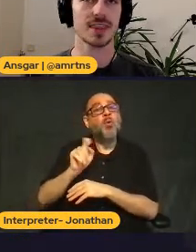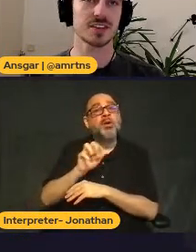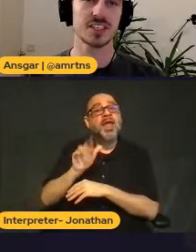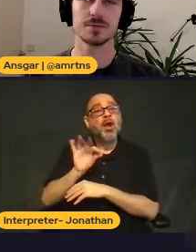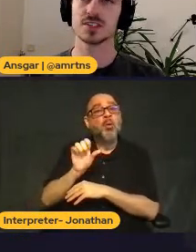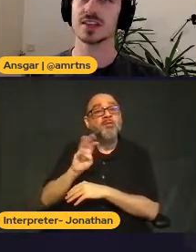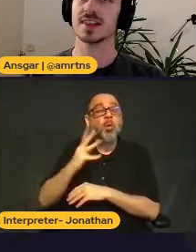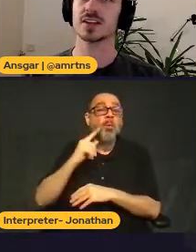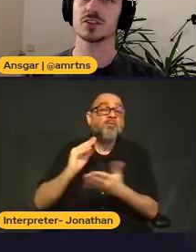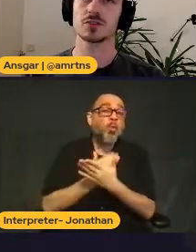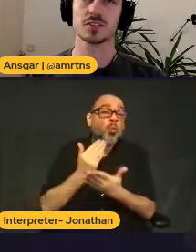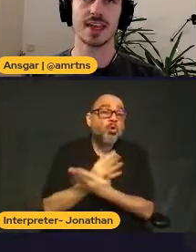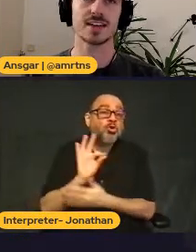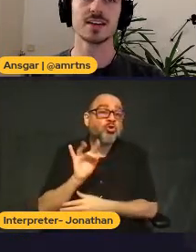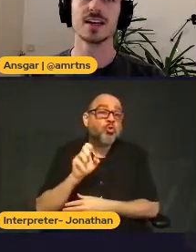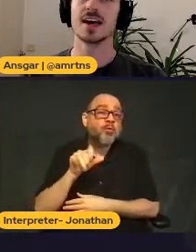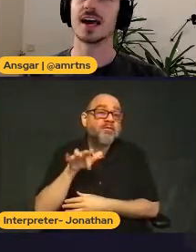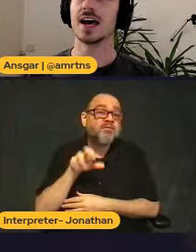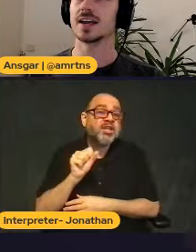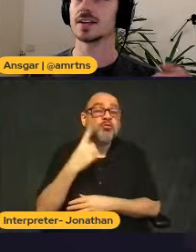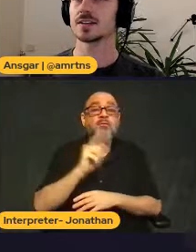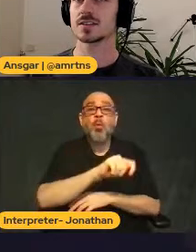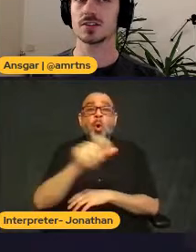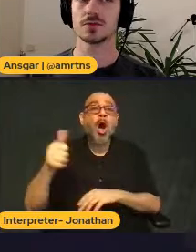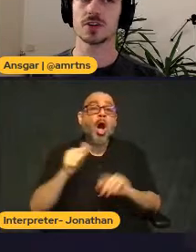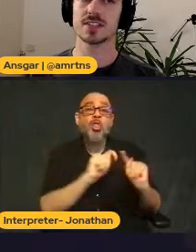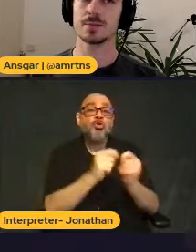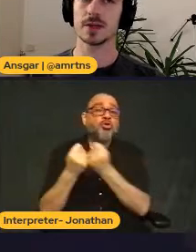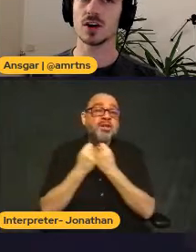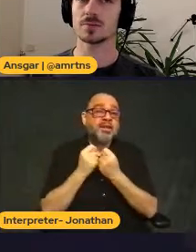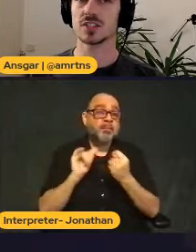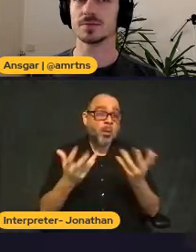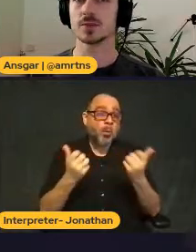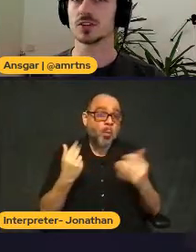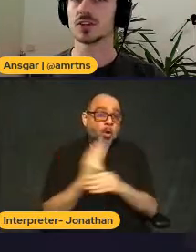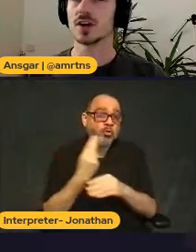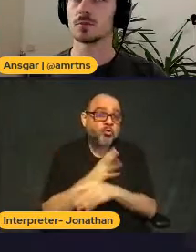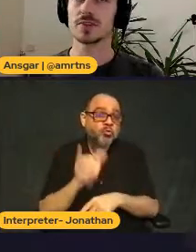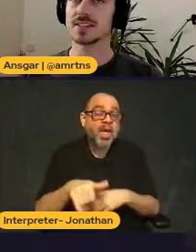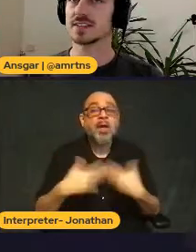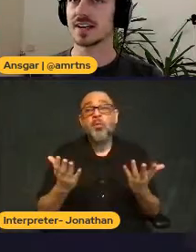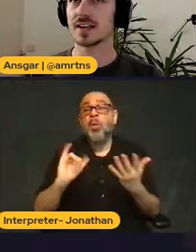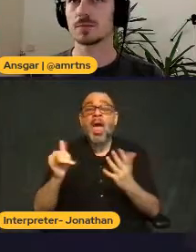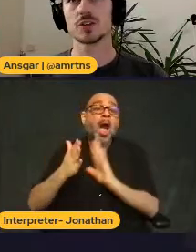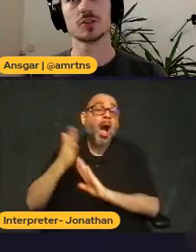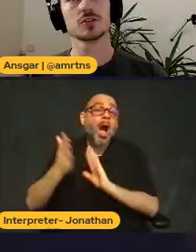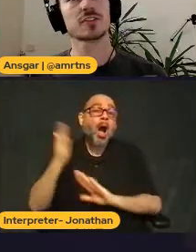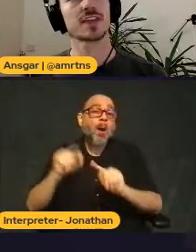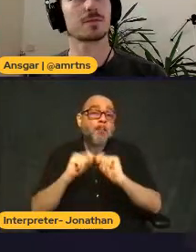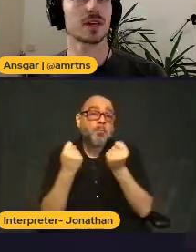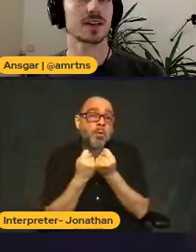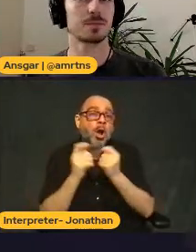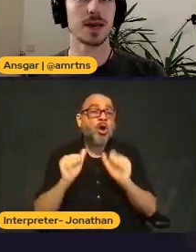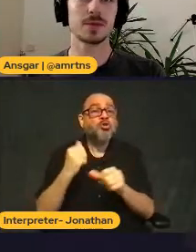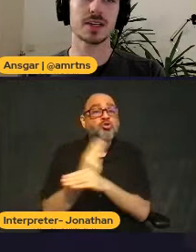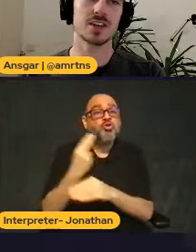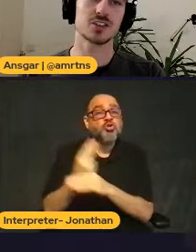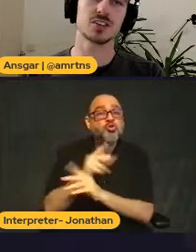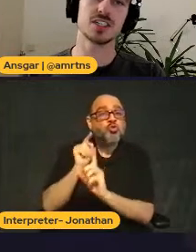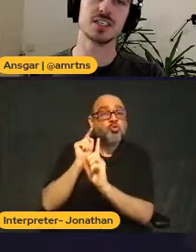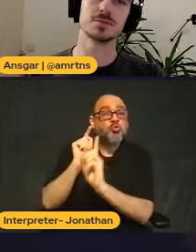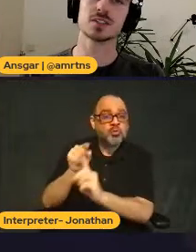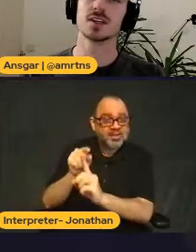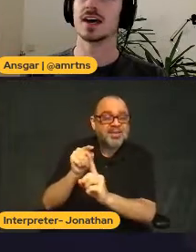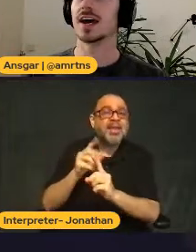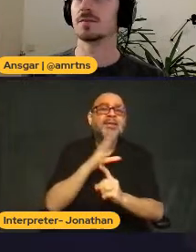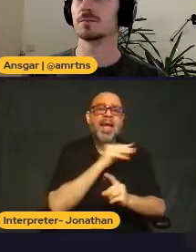features or other teams that like to use that. And so, for example, an ops team could provide standard modules that are picked up by